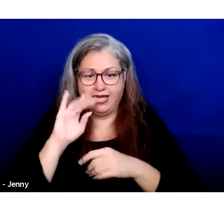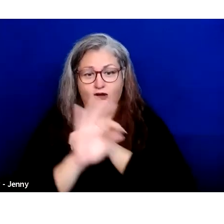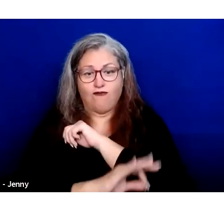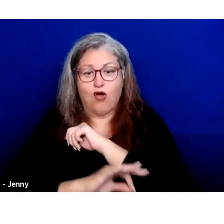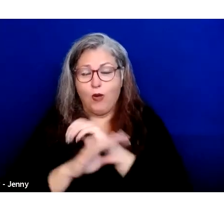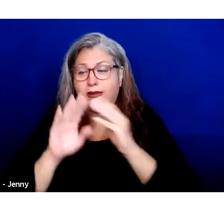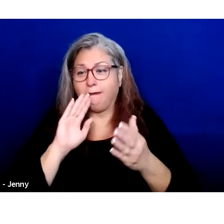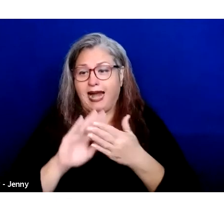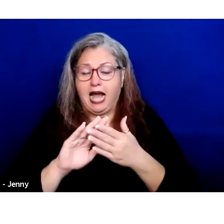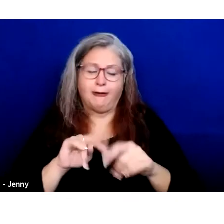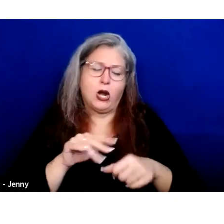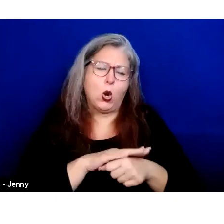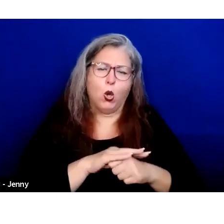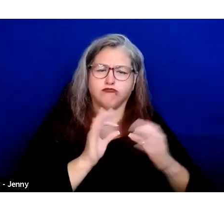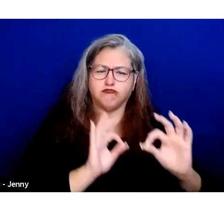is good.